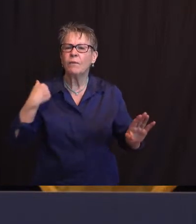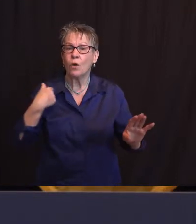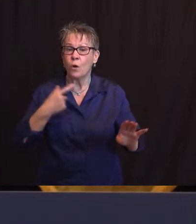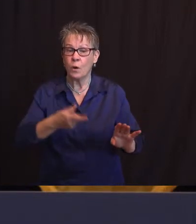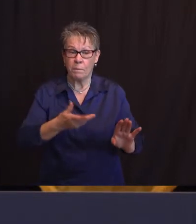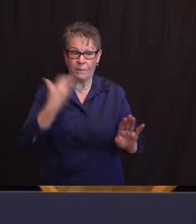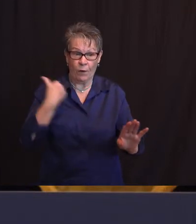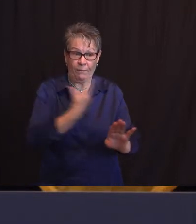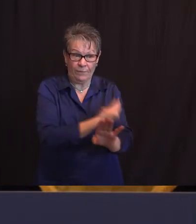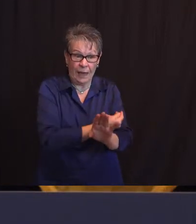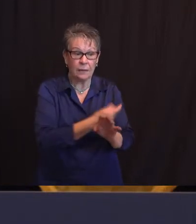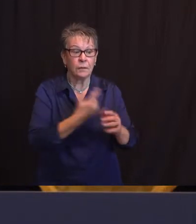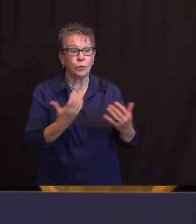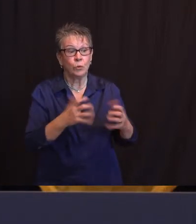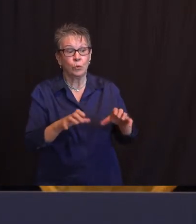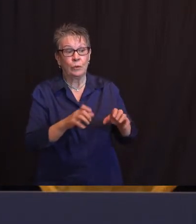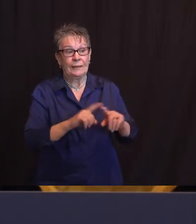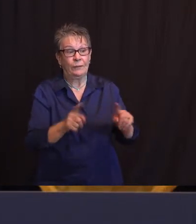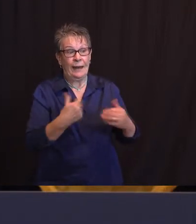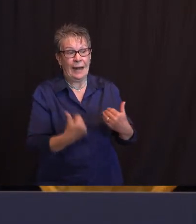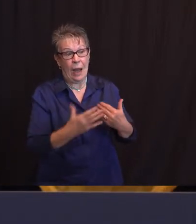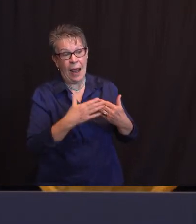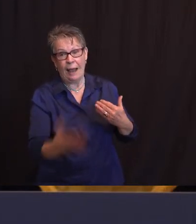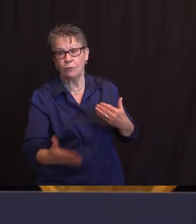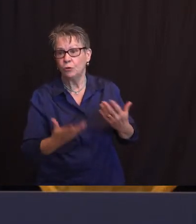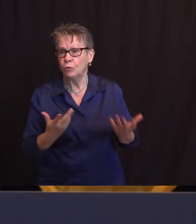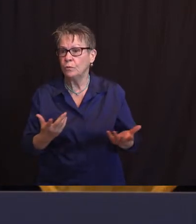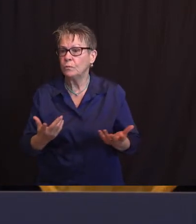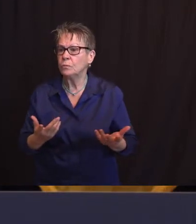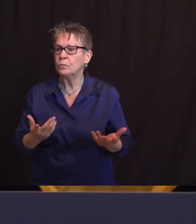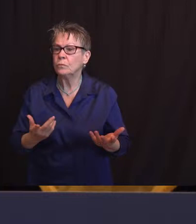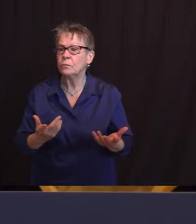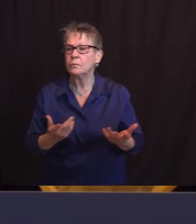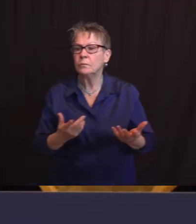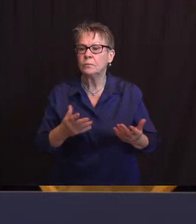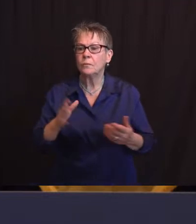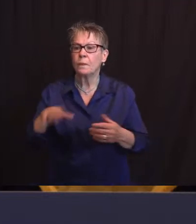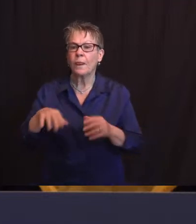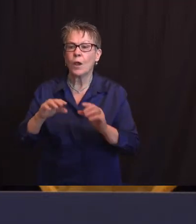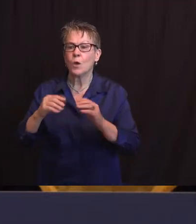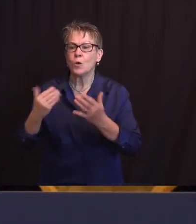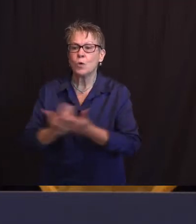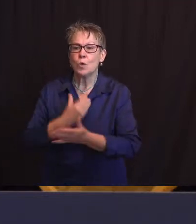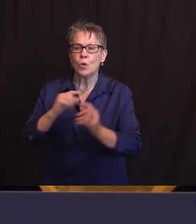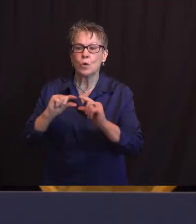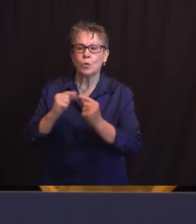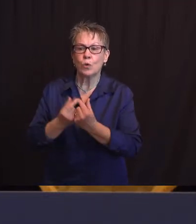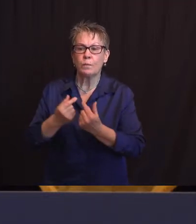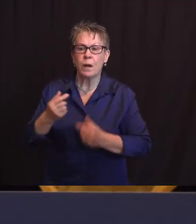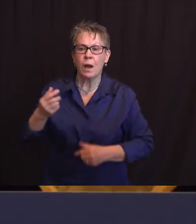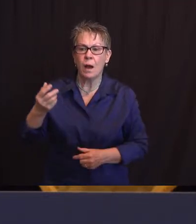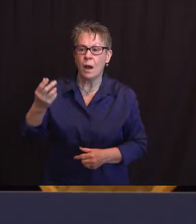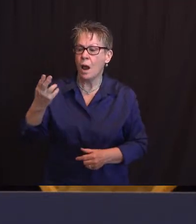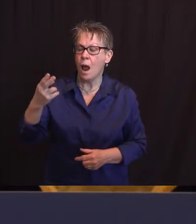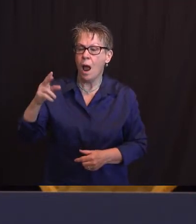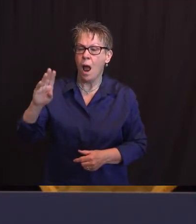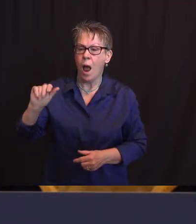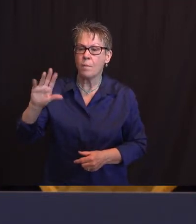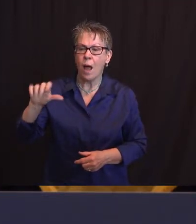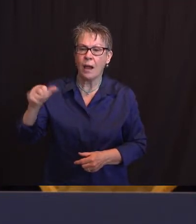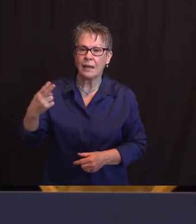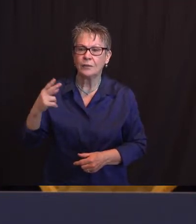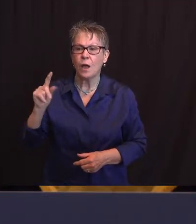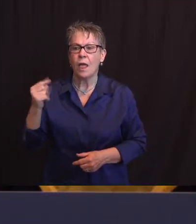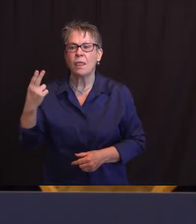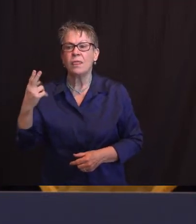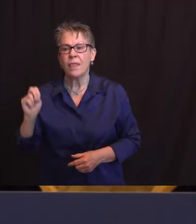Abolish the Drug War is pushing for you and lawmakers to consider following Oregon's lead and decriminalizing all drugs. They